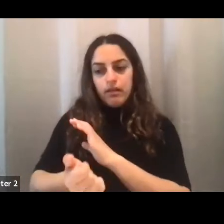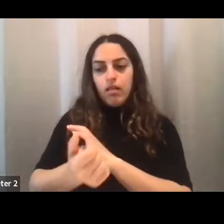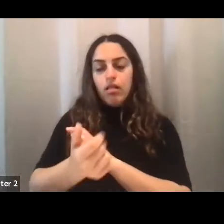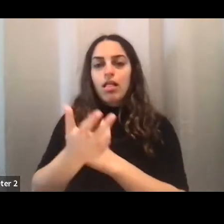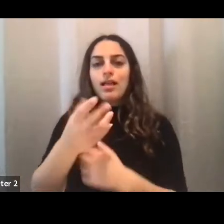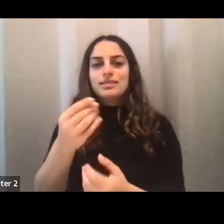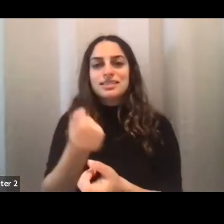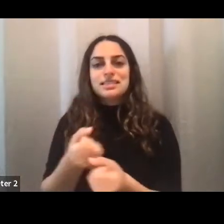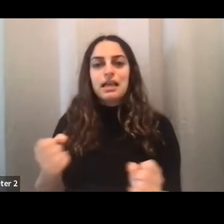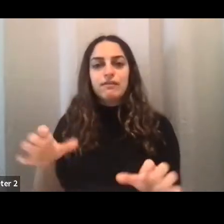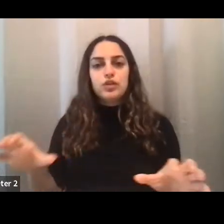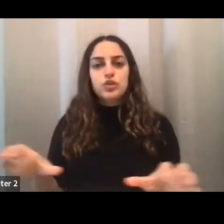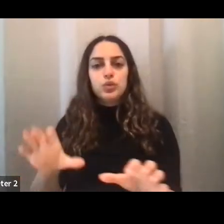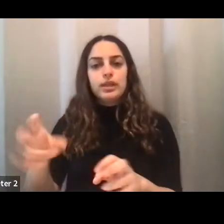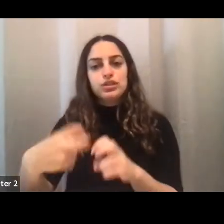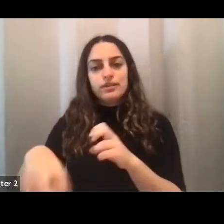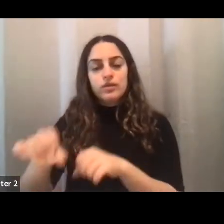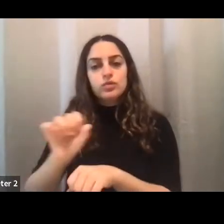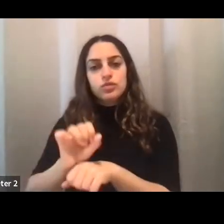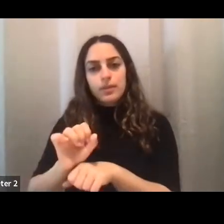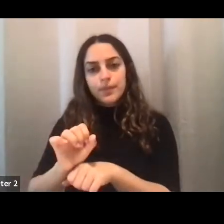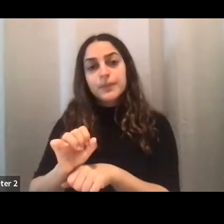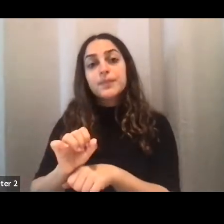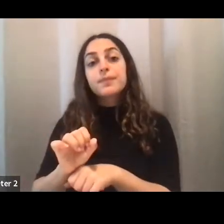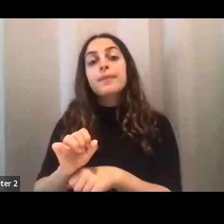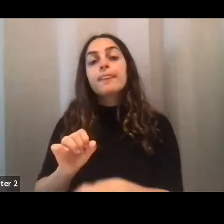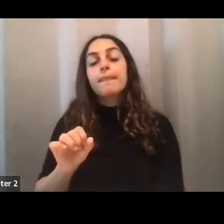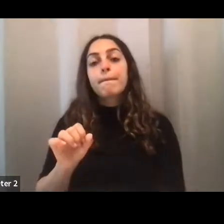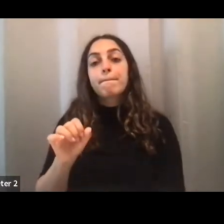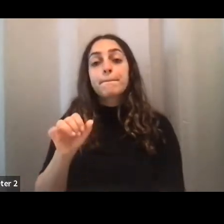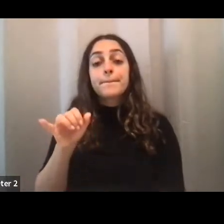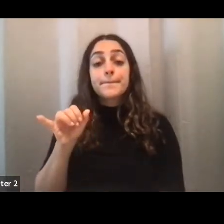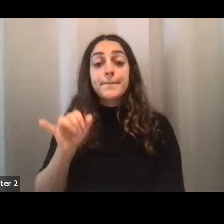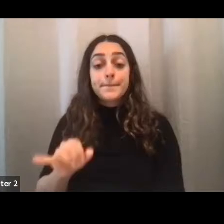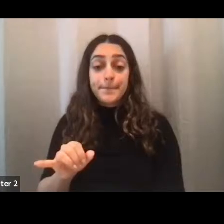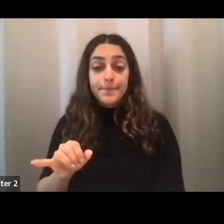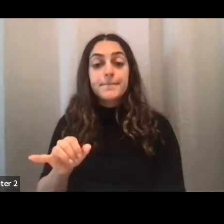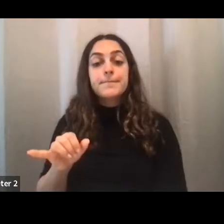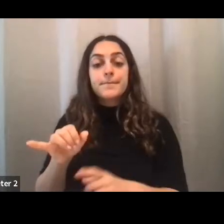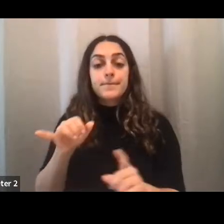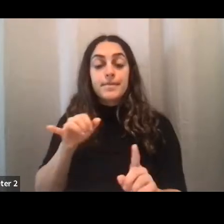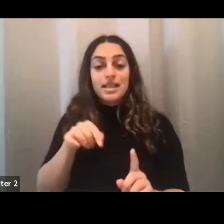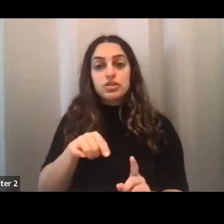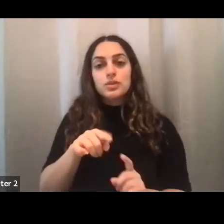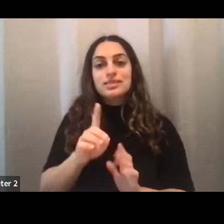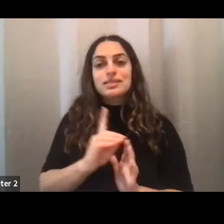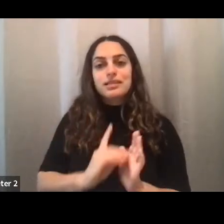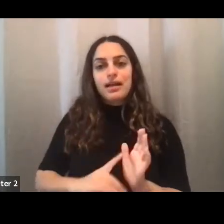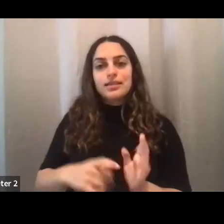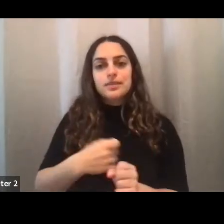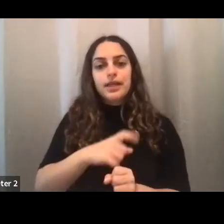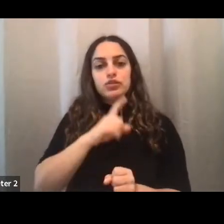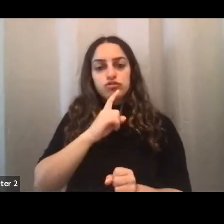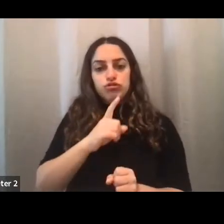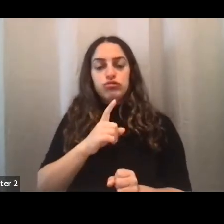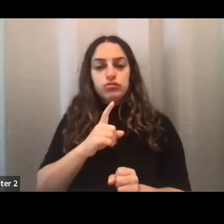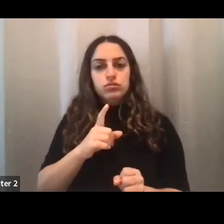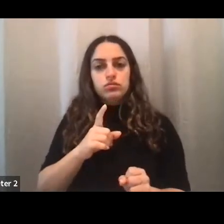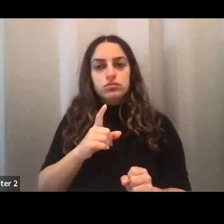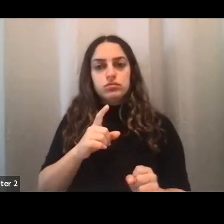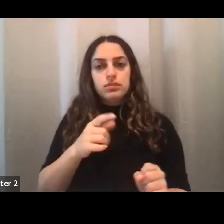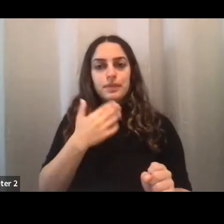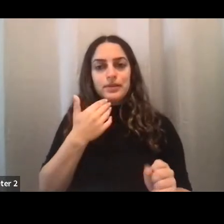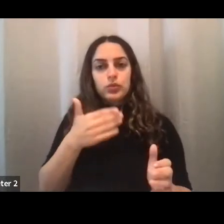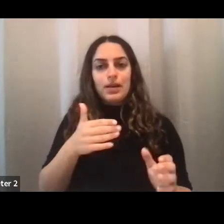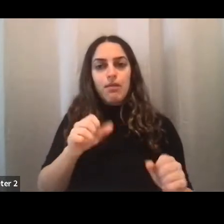their very difficult jobs this injunctive relief was designed to make certain to the extent possible that